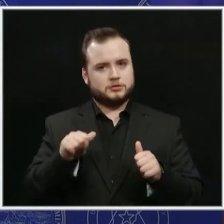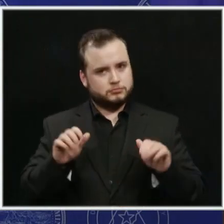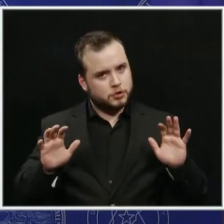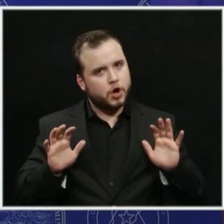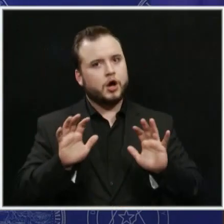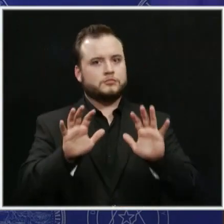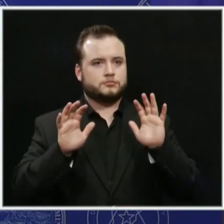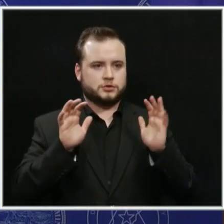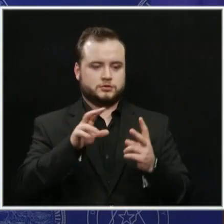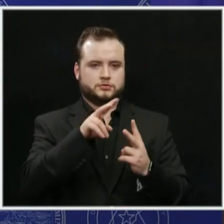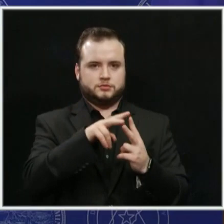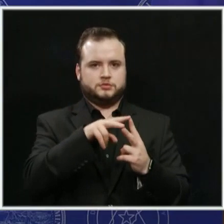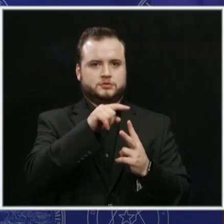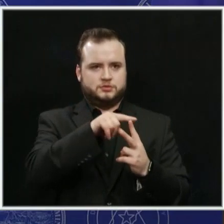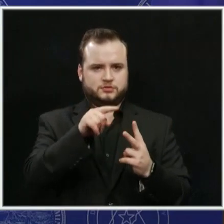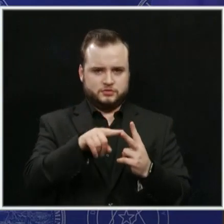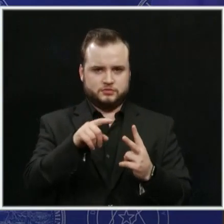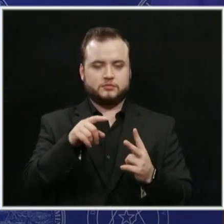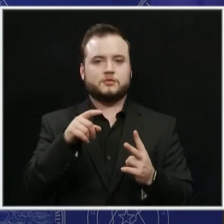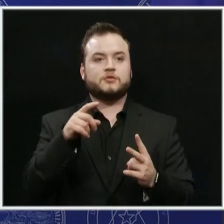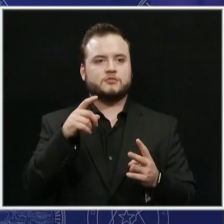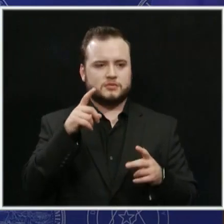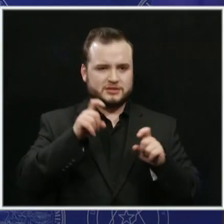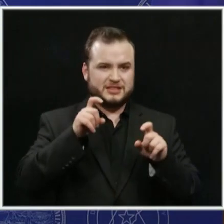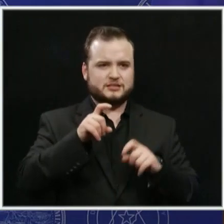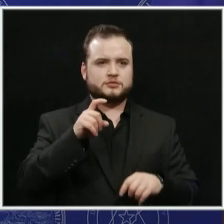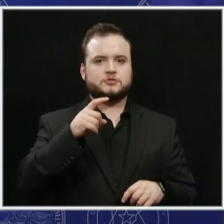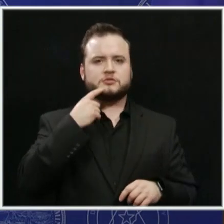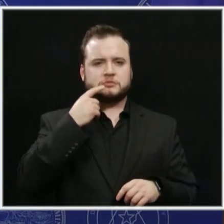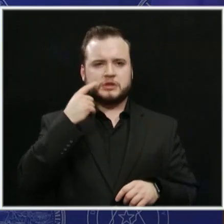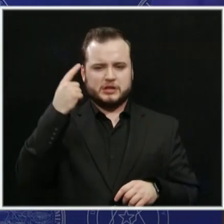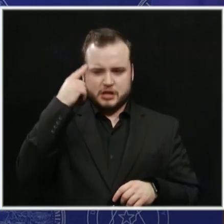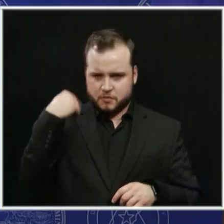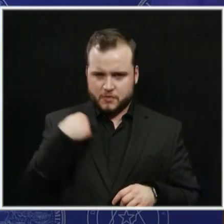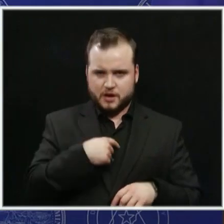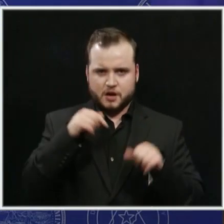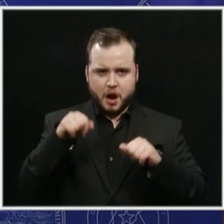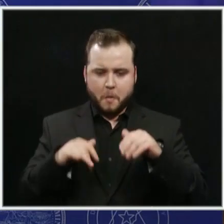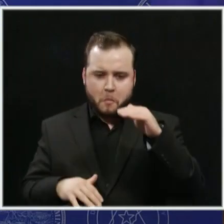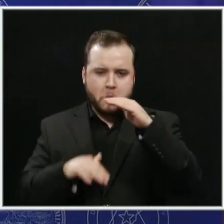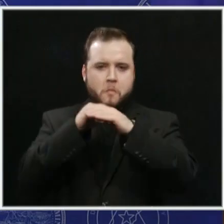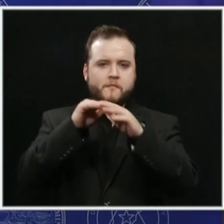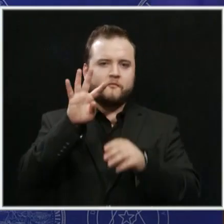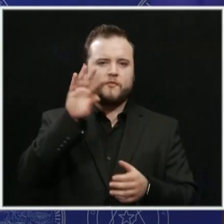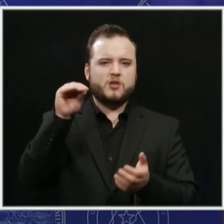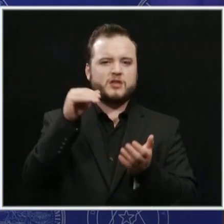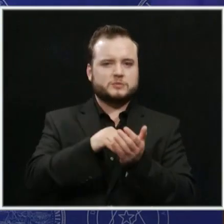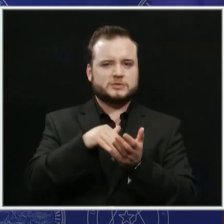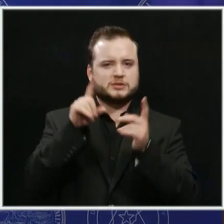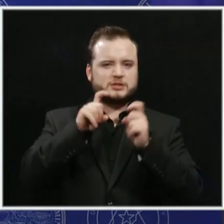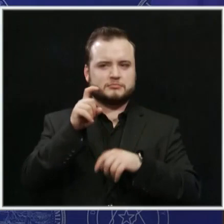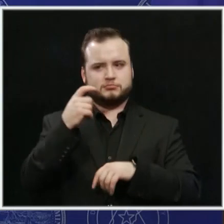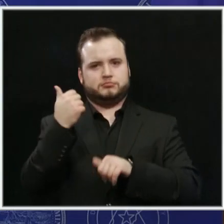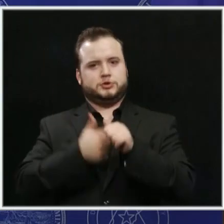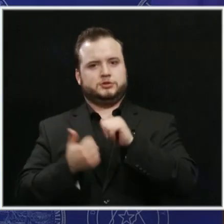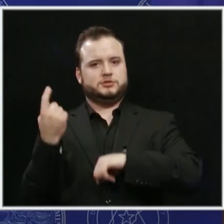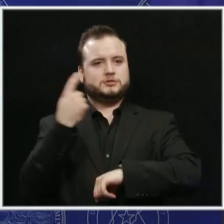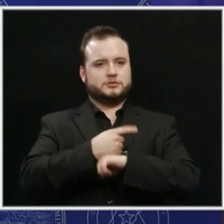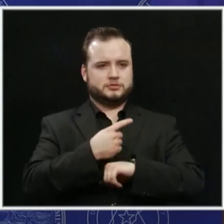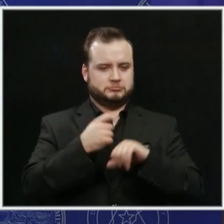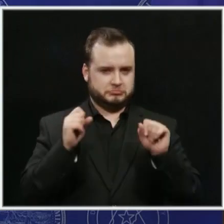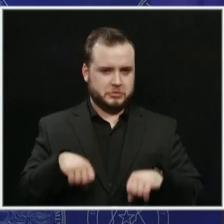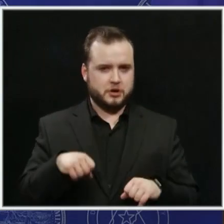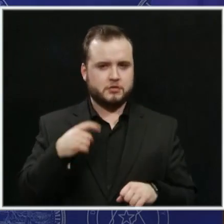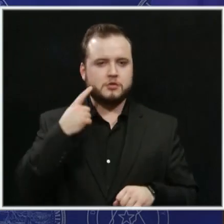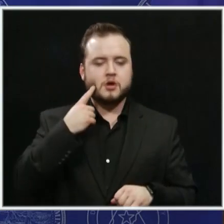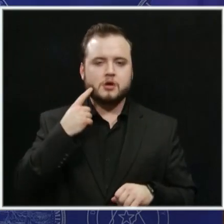said, what makes you think that we can get to that number? We're declining. This is developing that rapidly. And so I spoke yesterday with